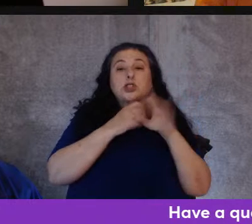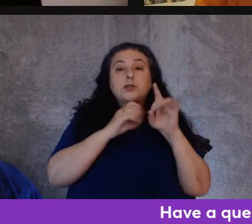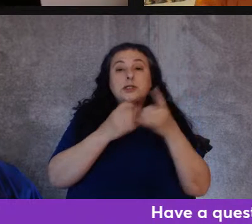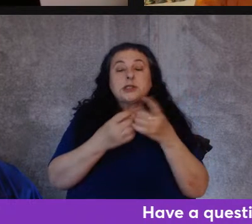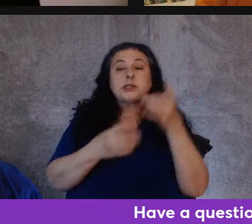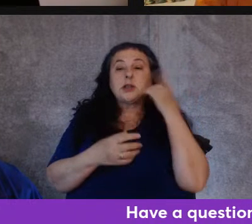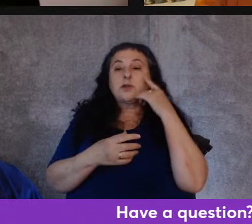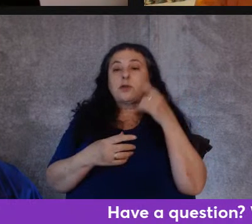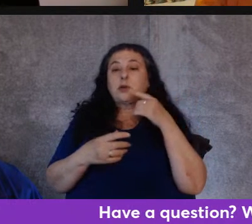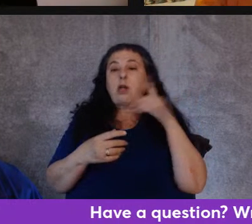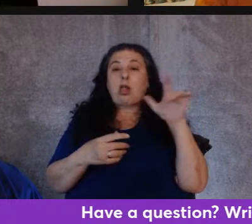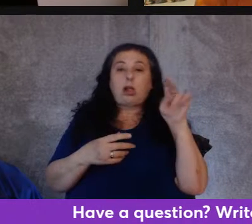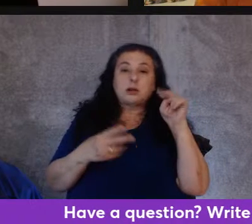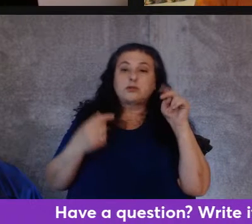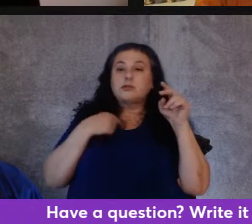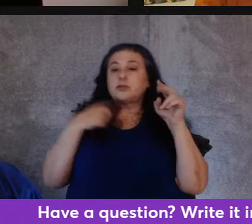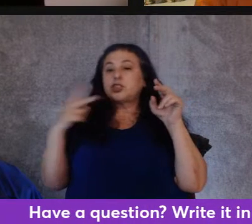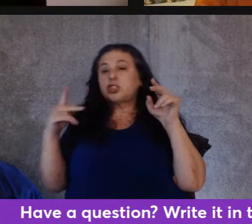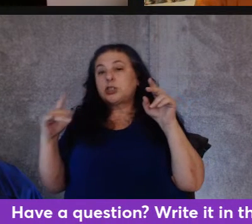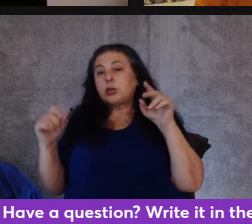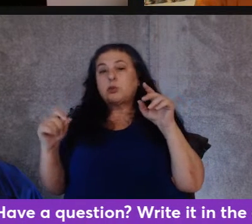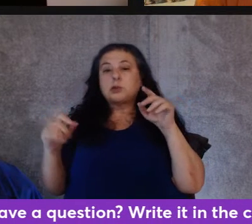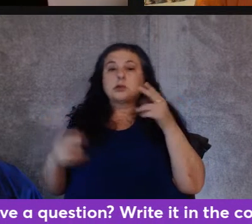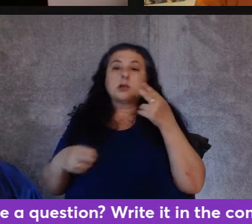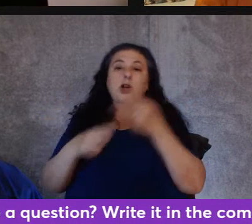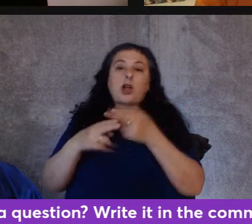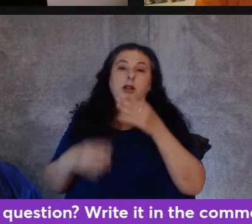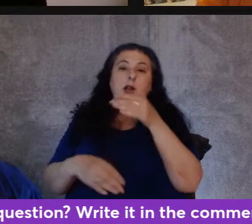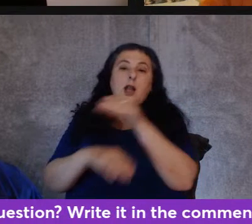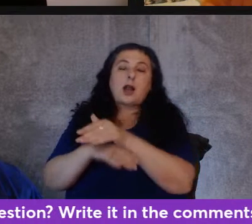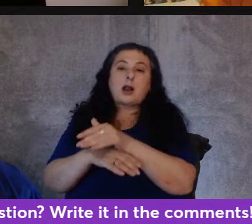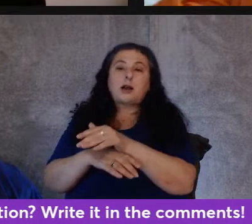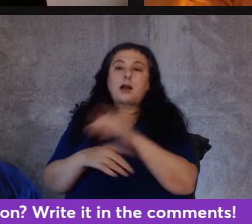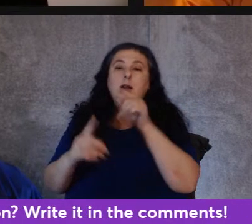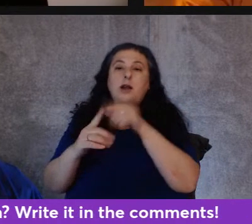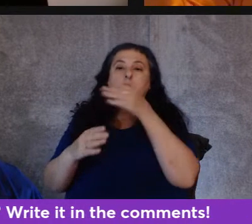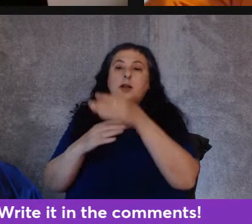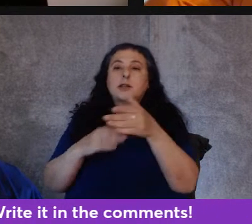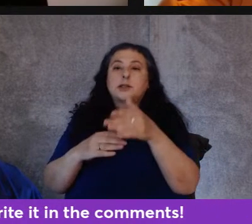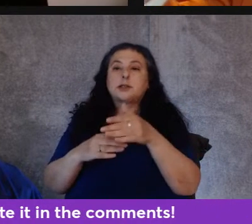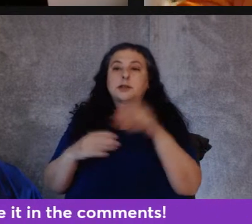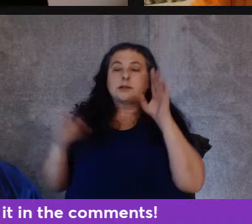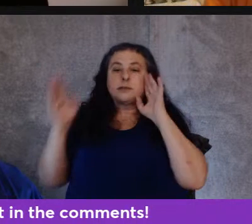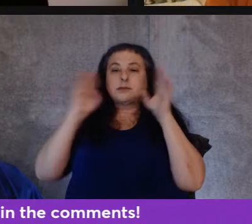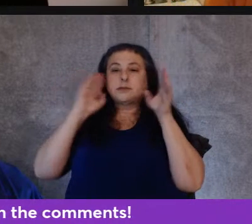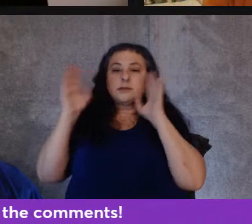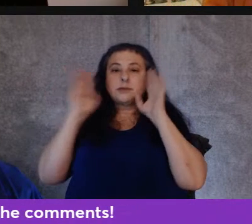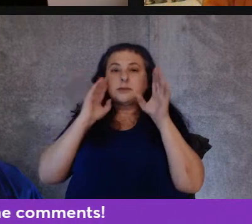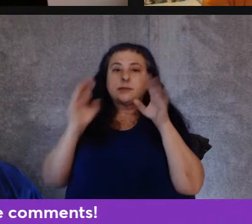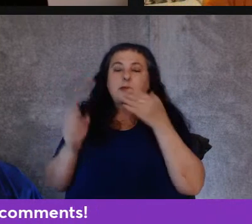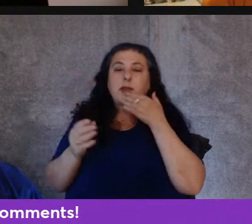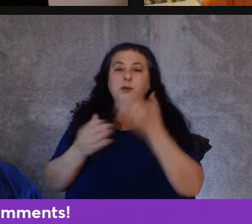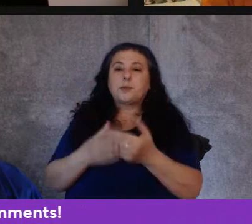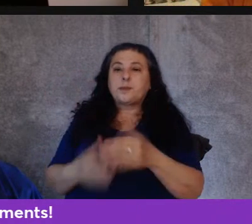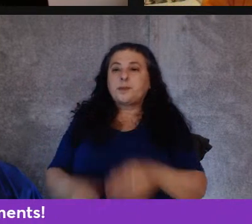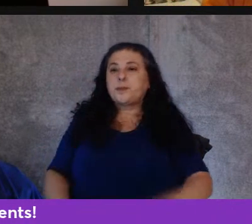for Janie, we're going to call it a night. So until next time, thank you all so much. Thanks, everybody. Thank you.